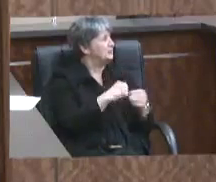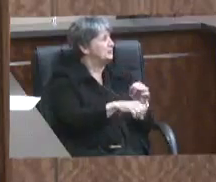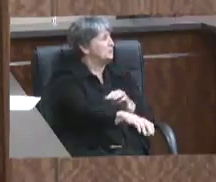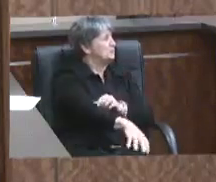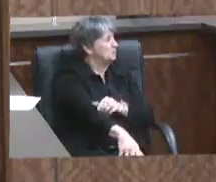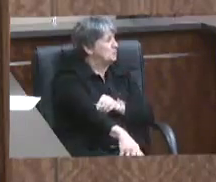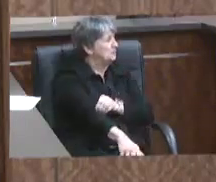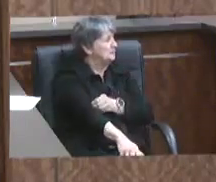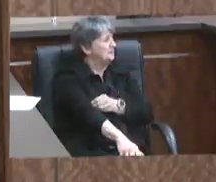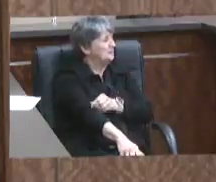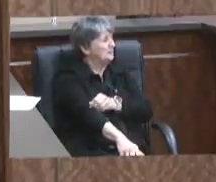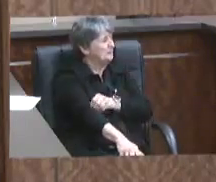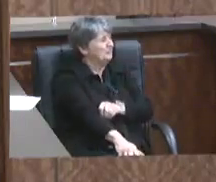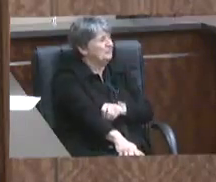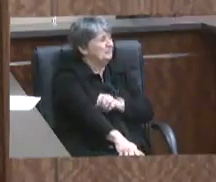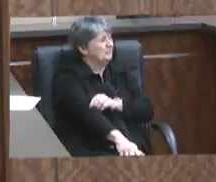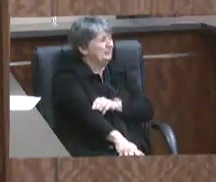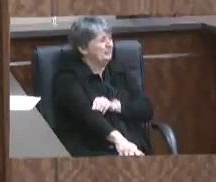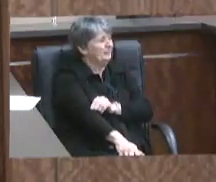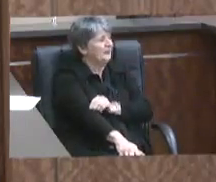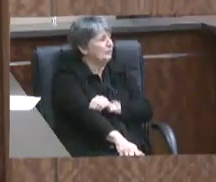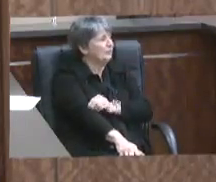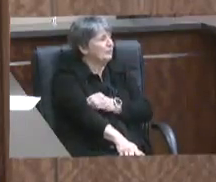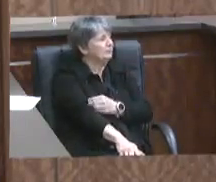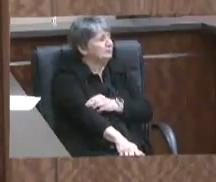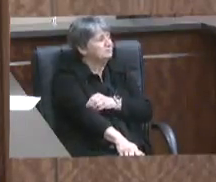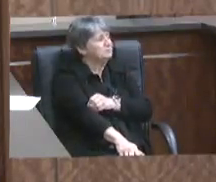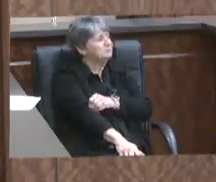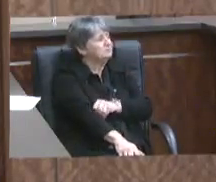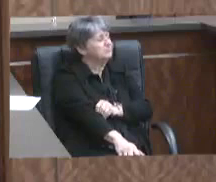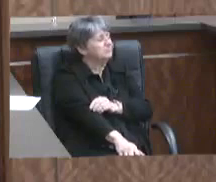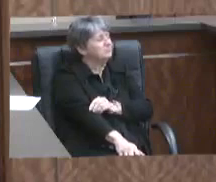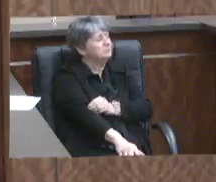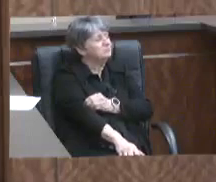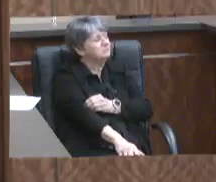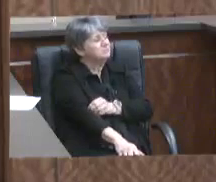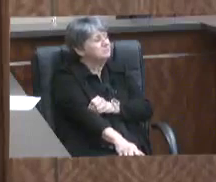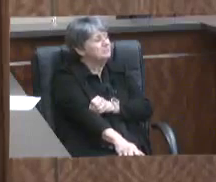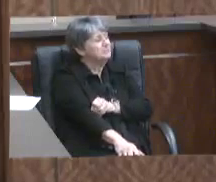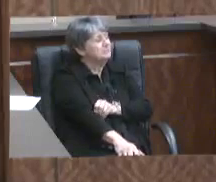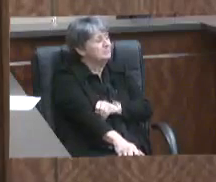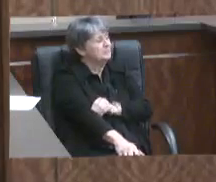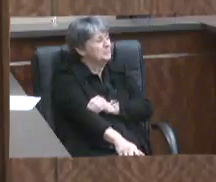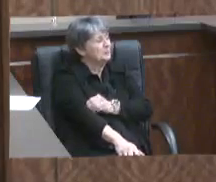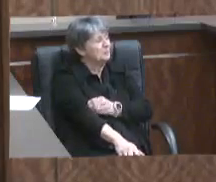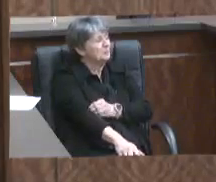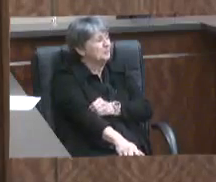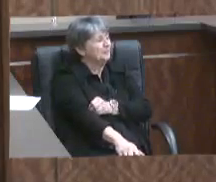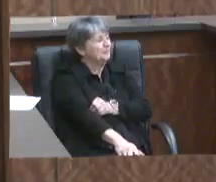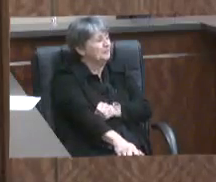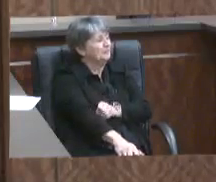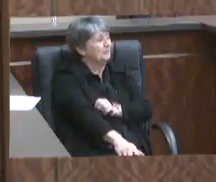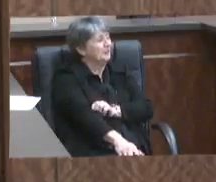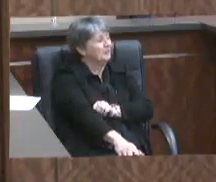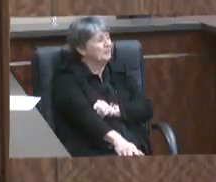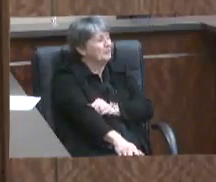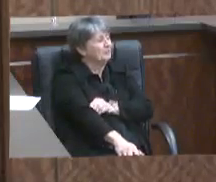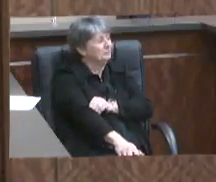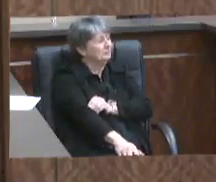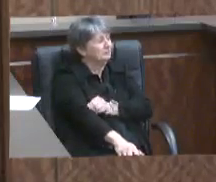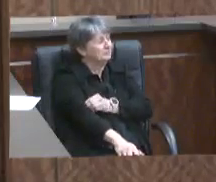I'll escort him out there. That's good. You can be my guest. I was asked by the city